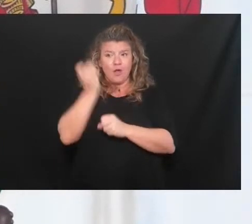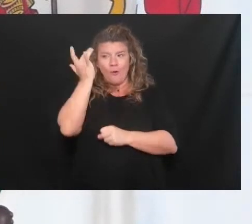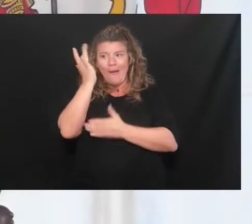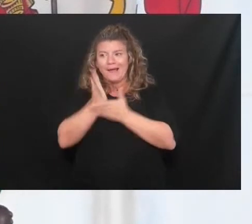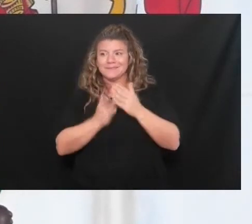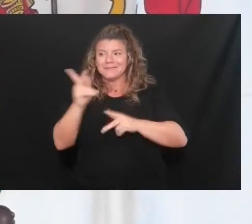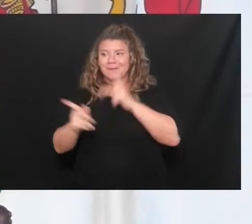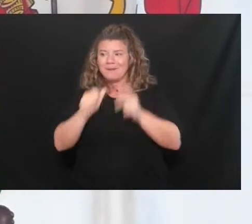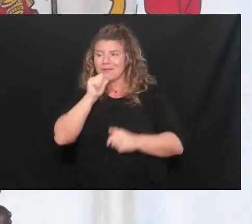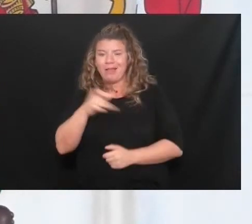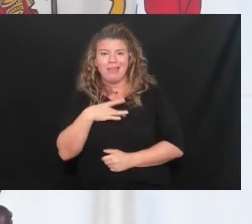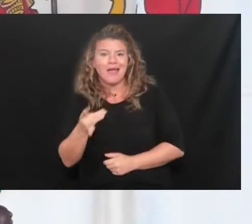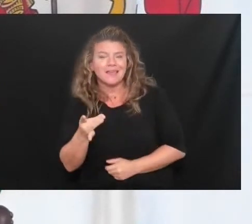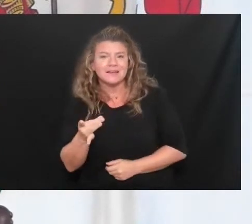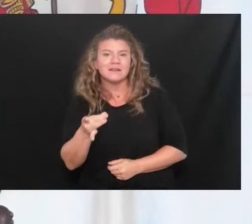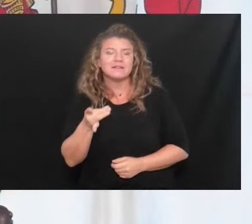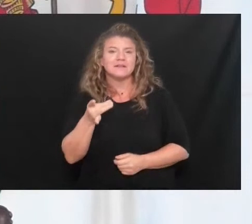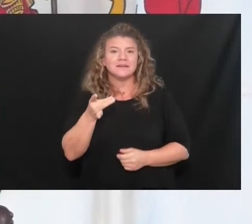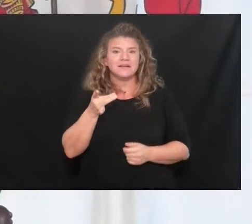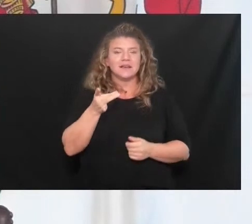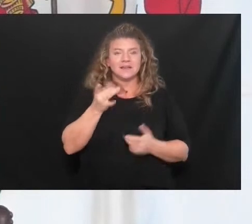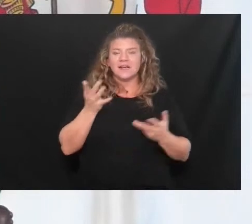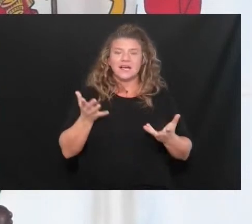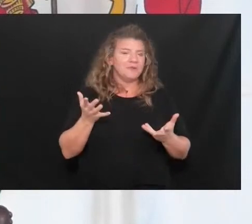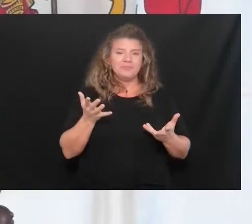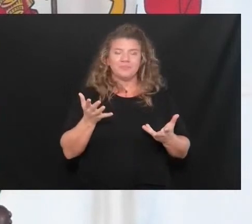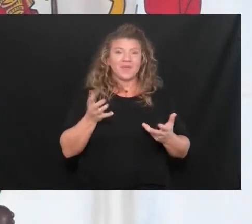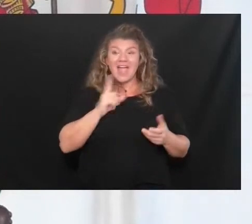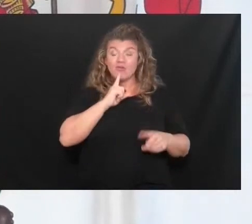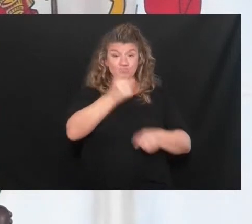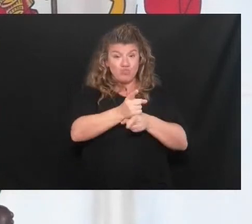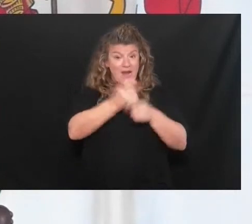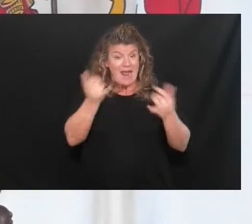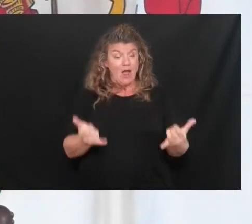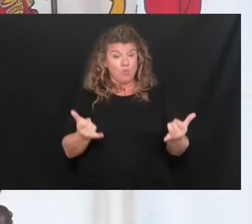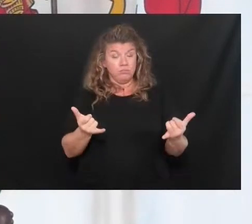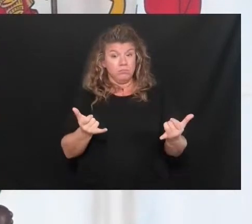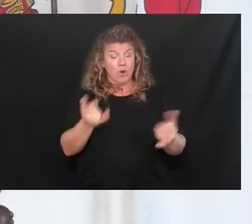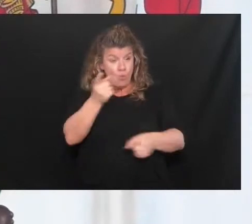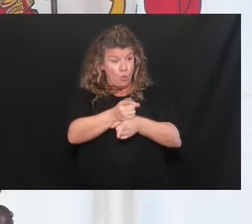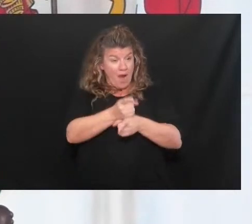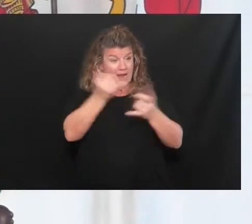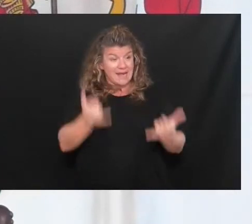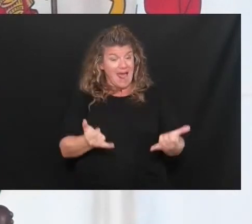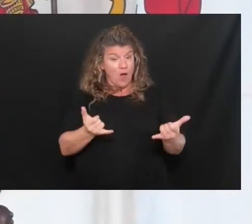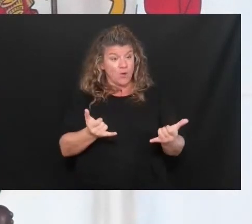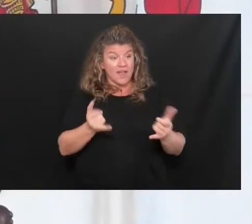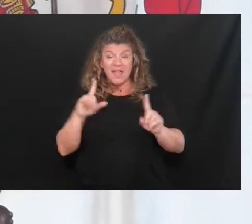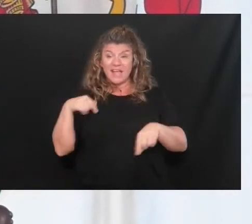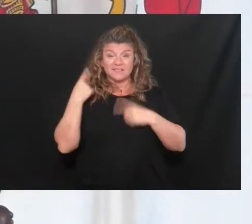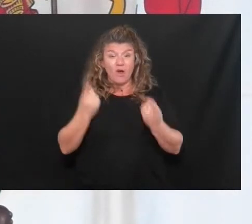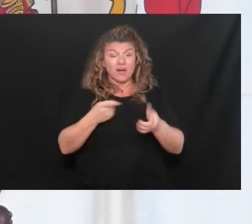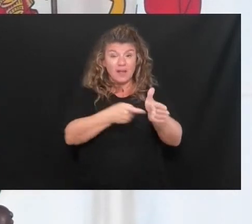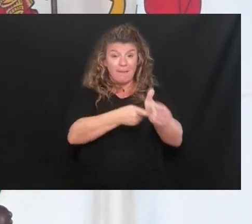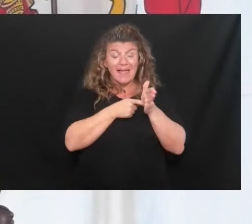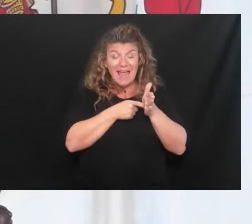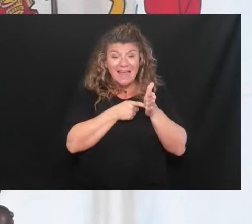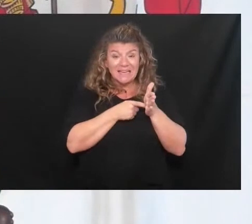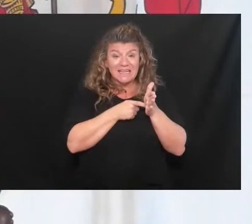are not going to like it and everything. And right now, as far as a mandate,